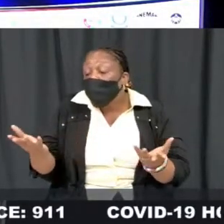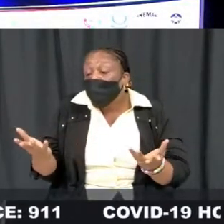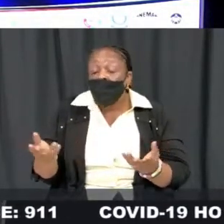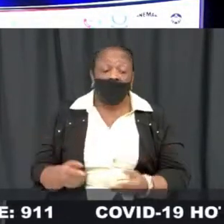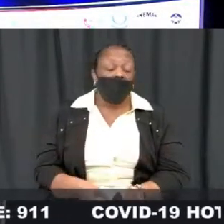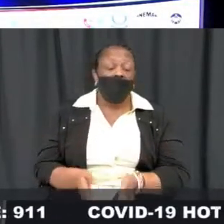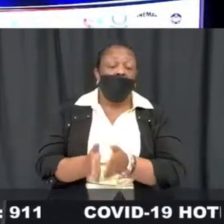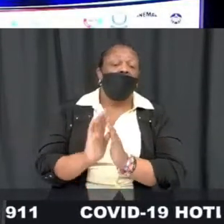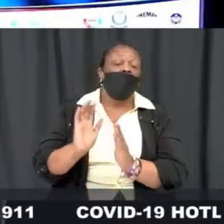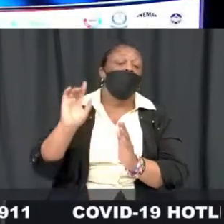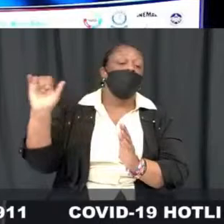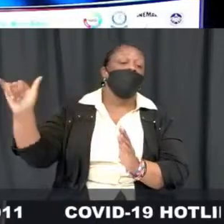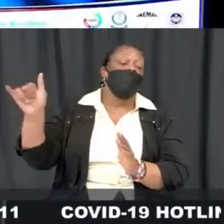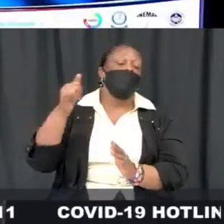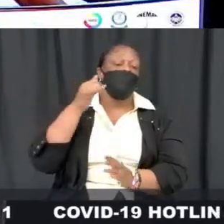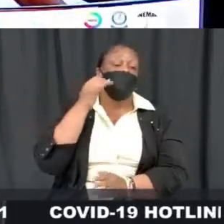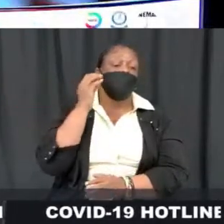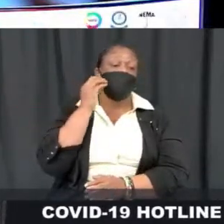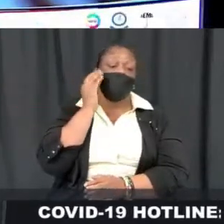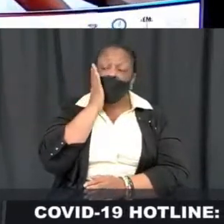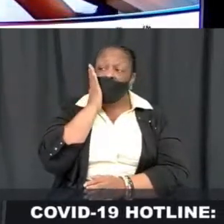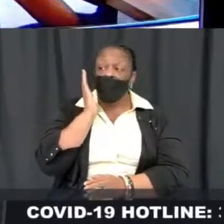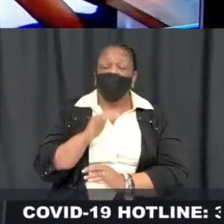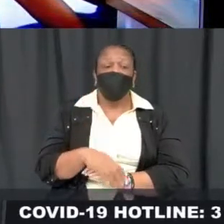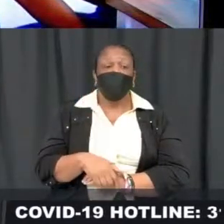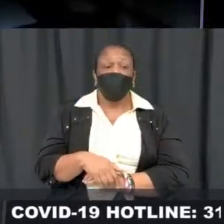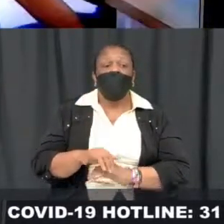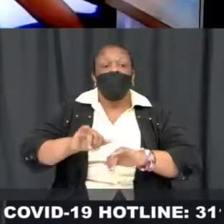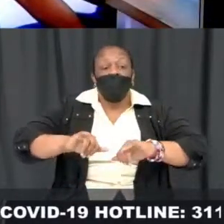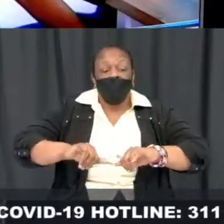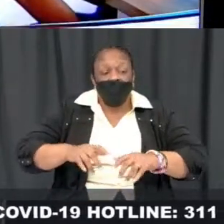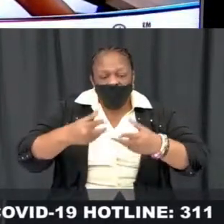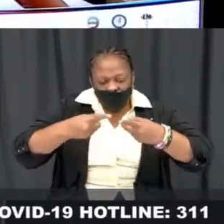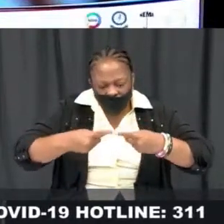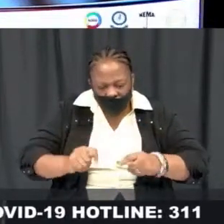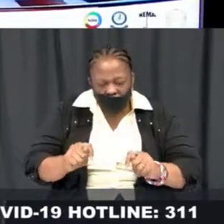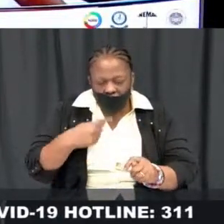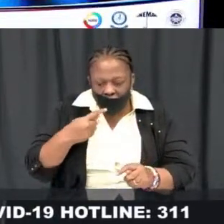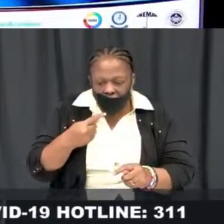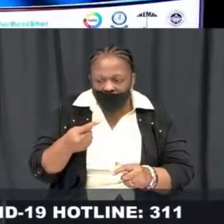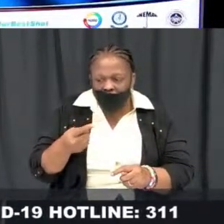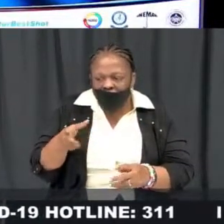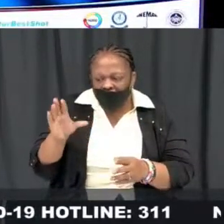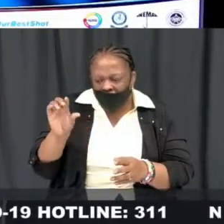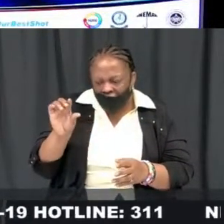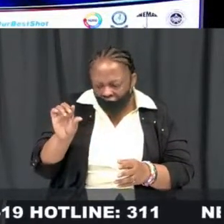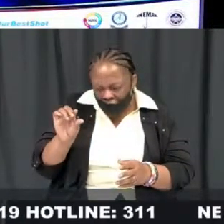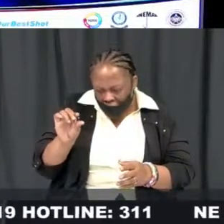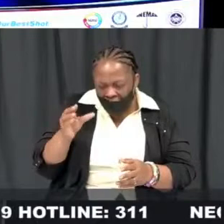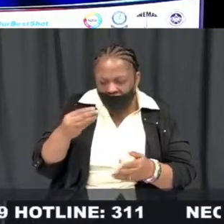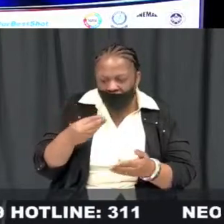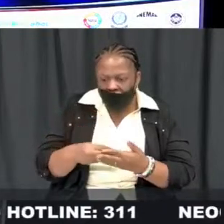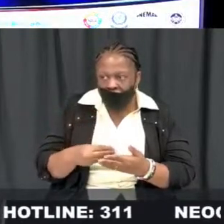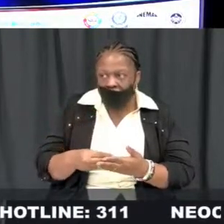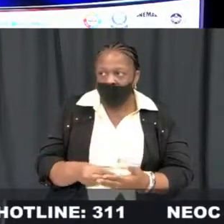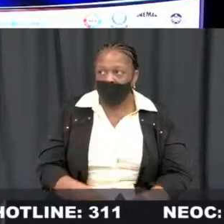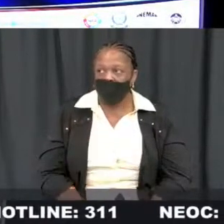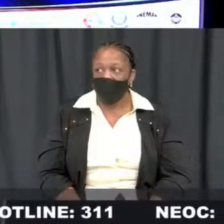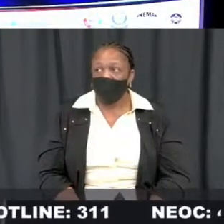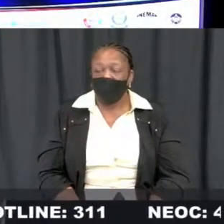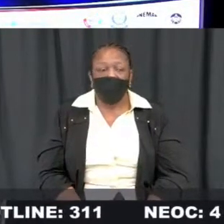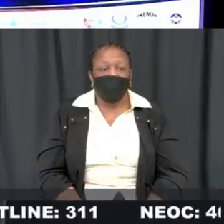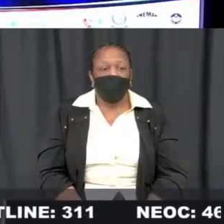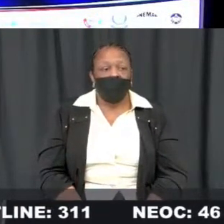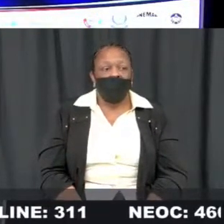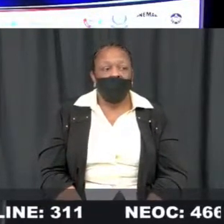try to influence them to give us local rates for nationals, because even me, if I have to travel, the government is not going to pay for my quarantine. I